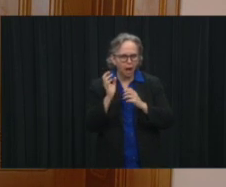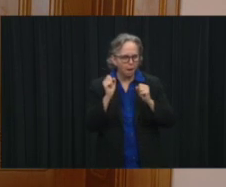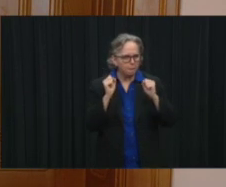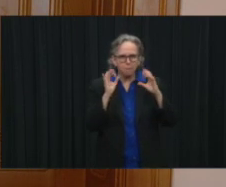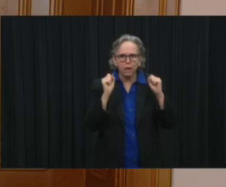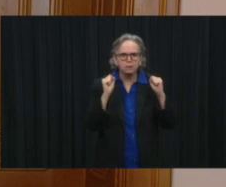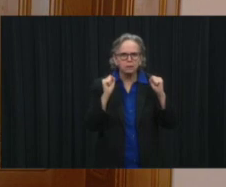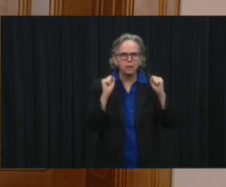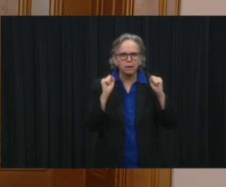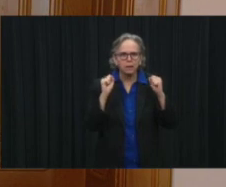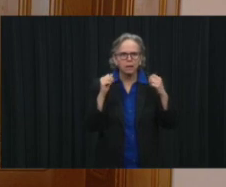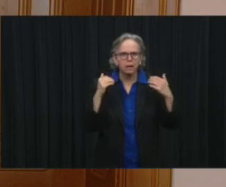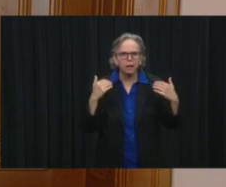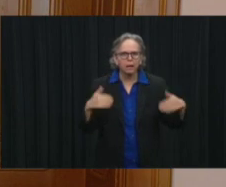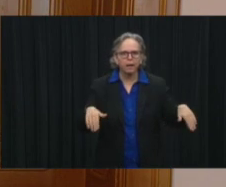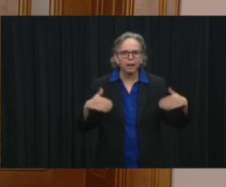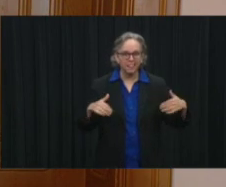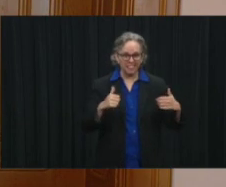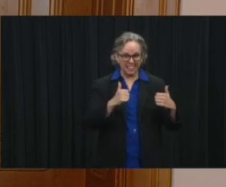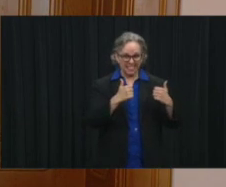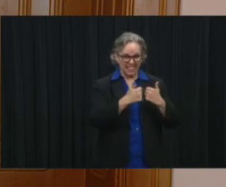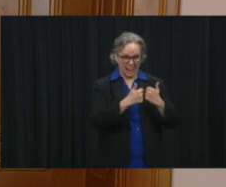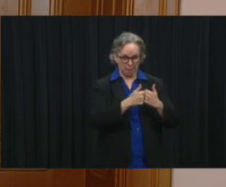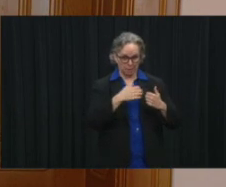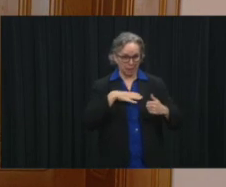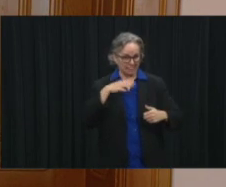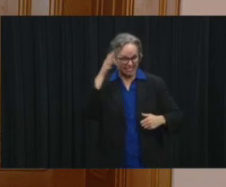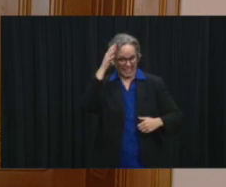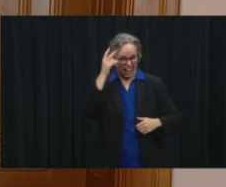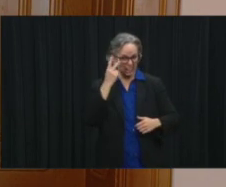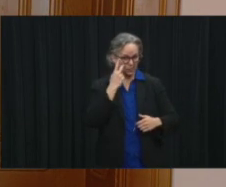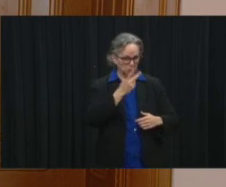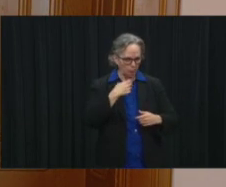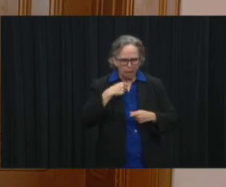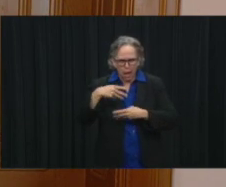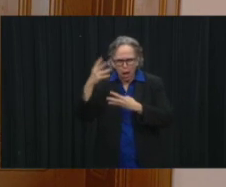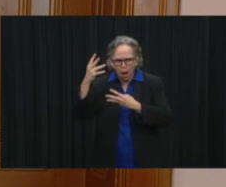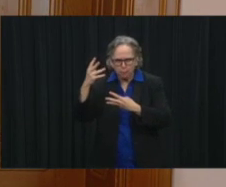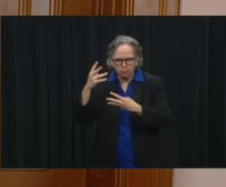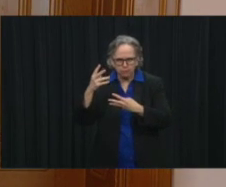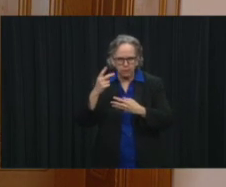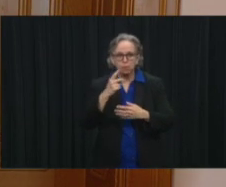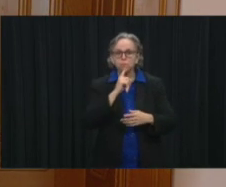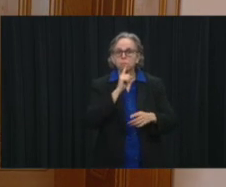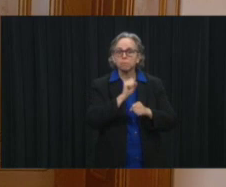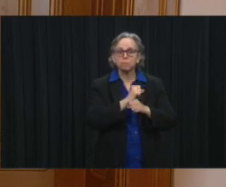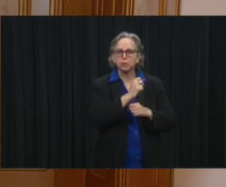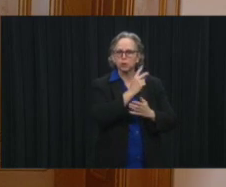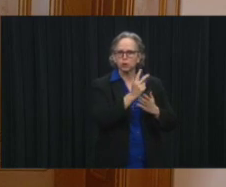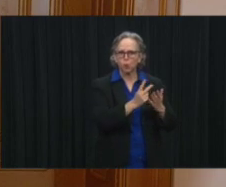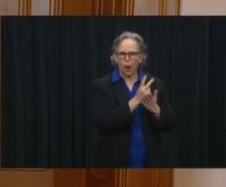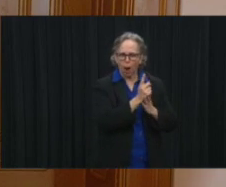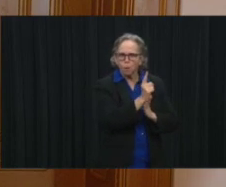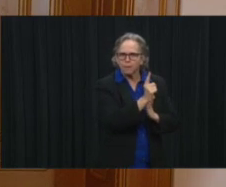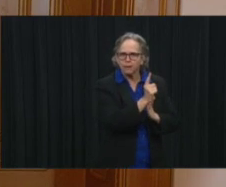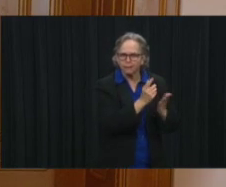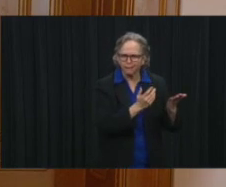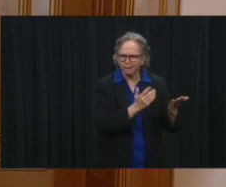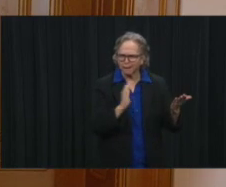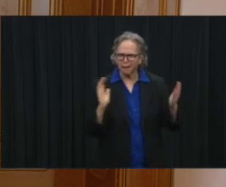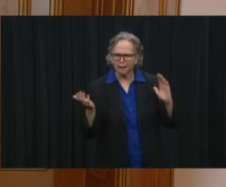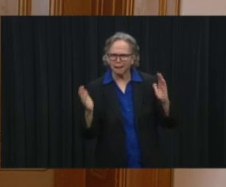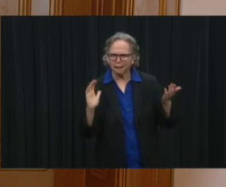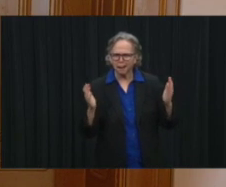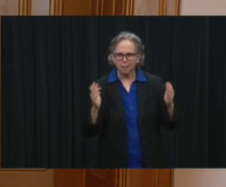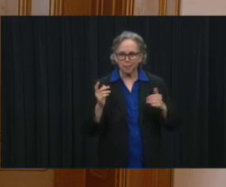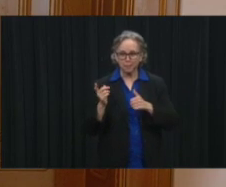was, looked it up, and it was 2 hours and 1 minute. But the first game that was actually in Yankee Stadium was 1 hour